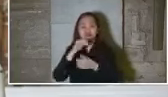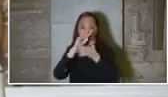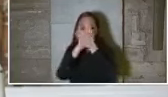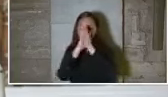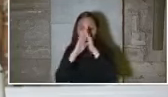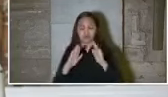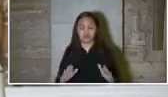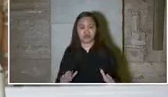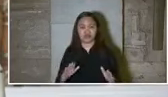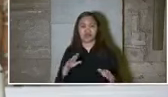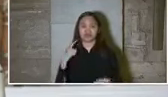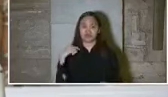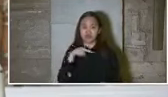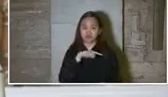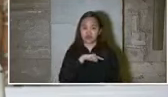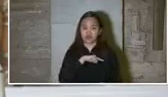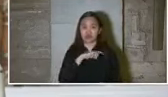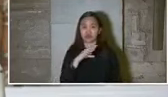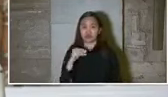within our communities.